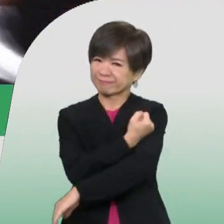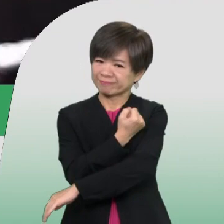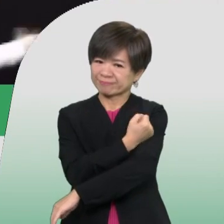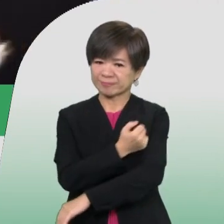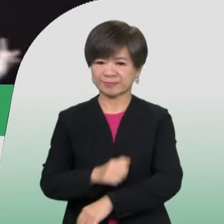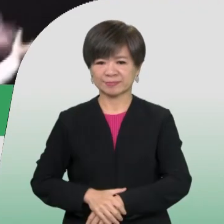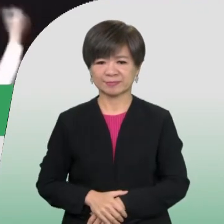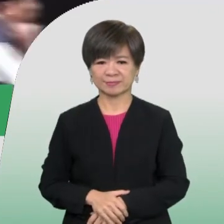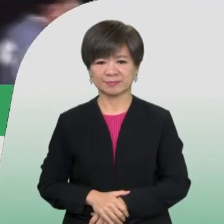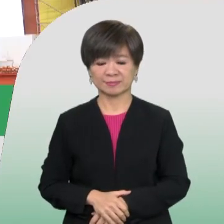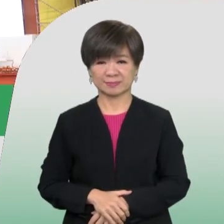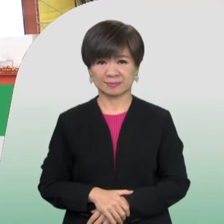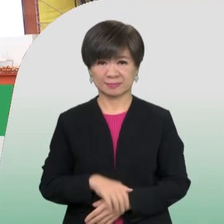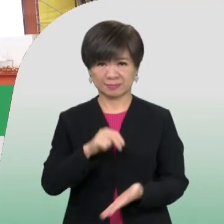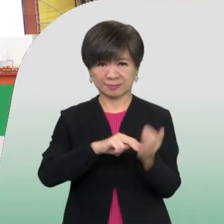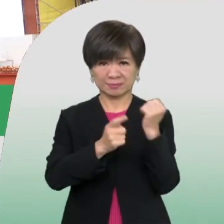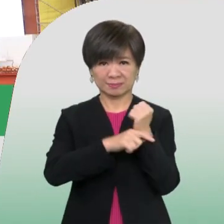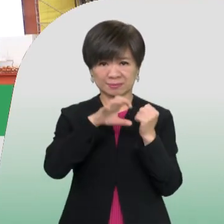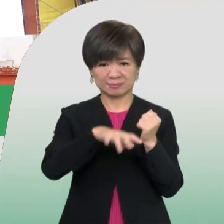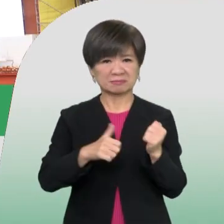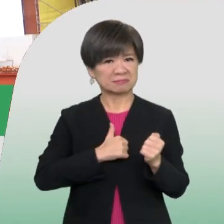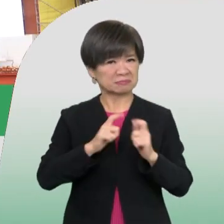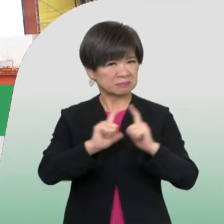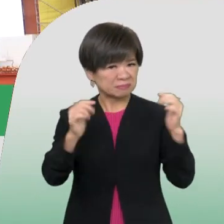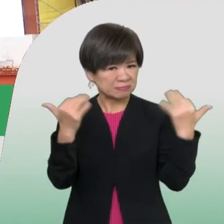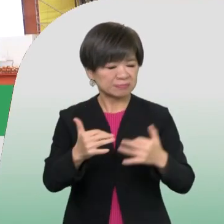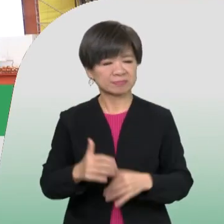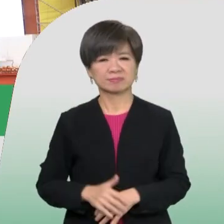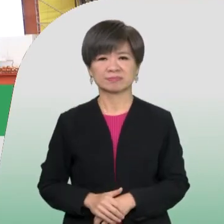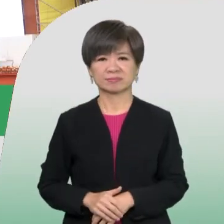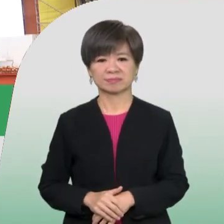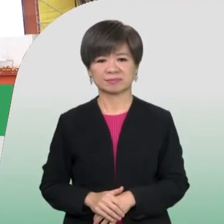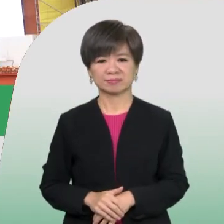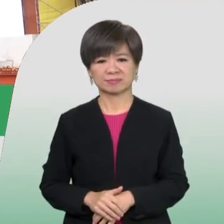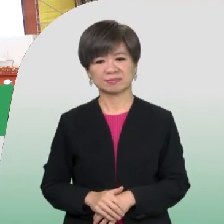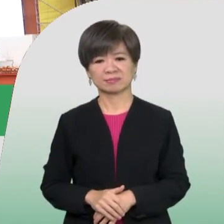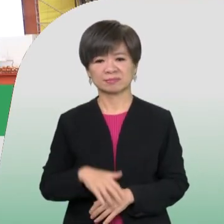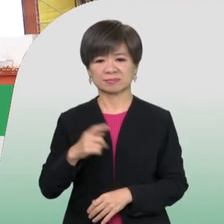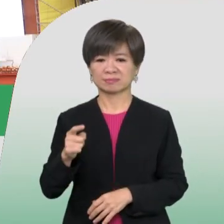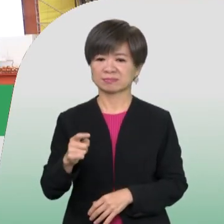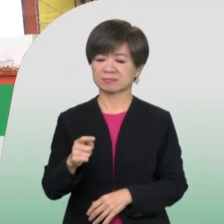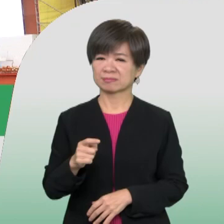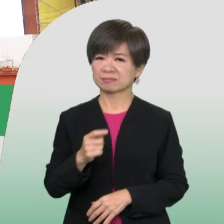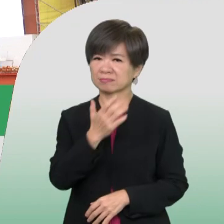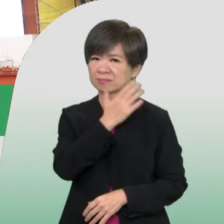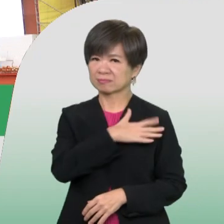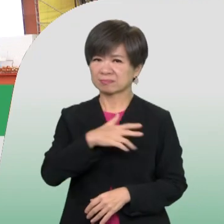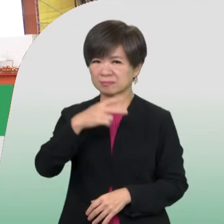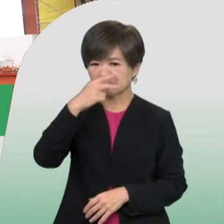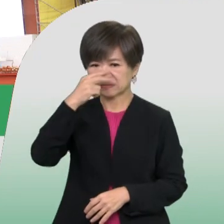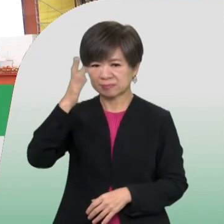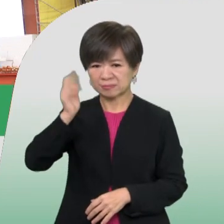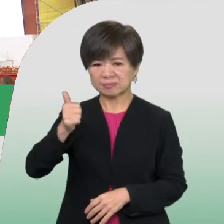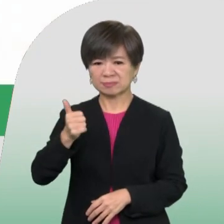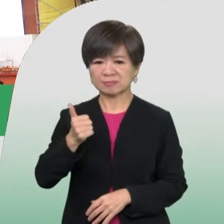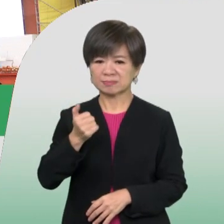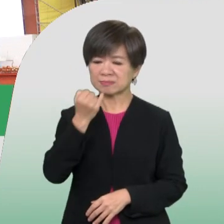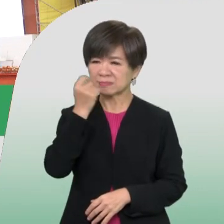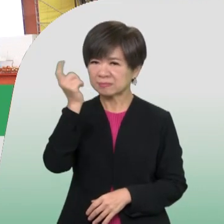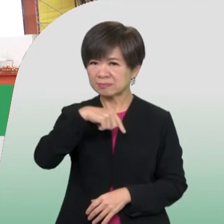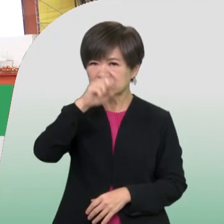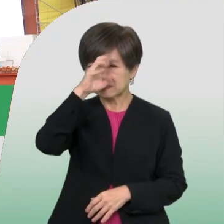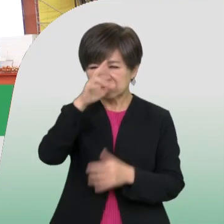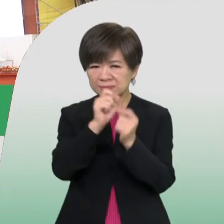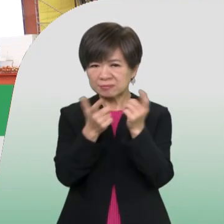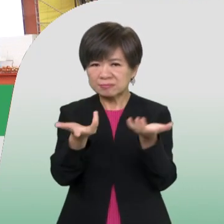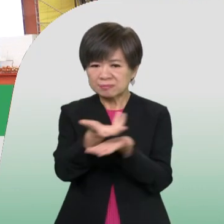is a real problem for him. Whether it's going to be possible to work across party lines, the